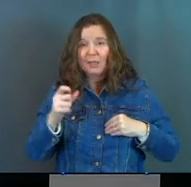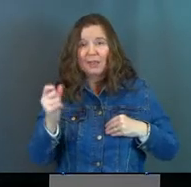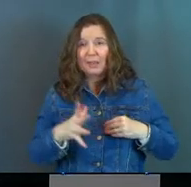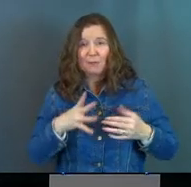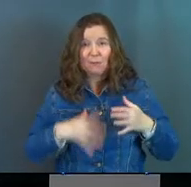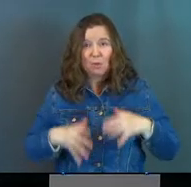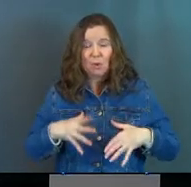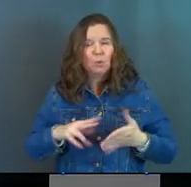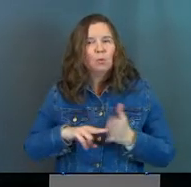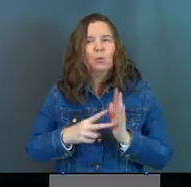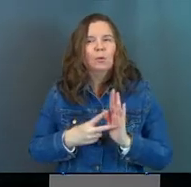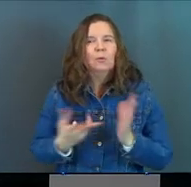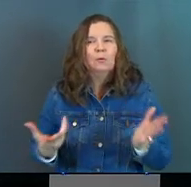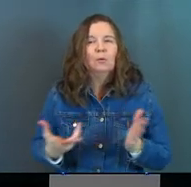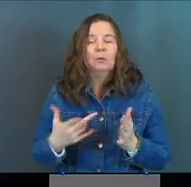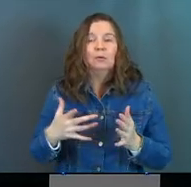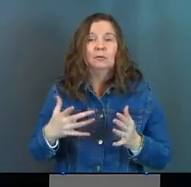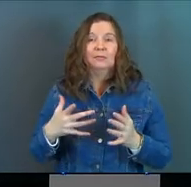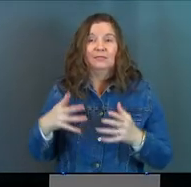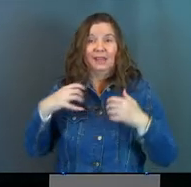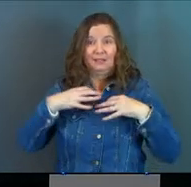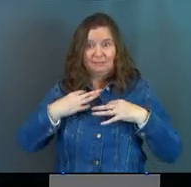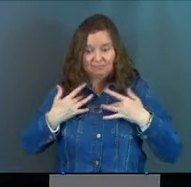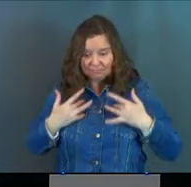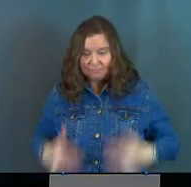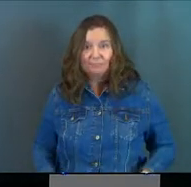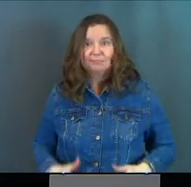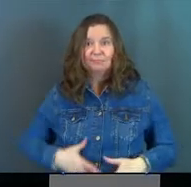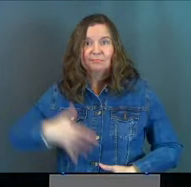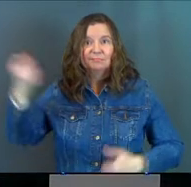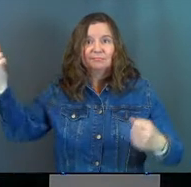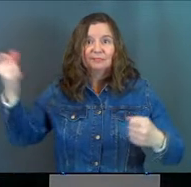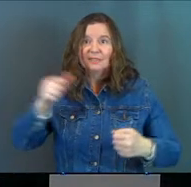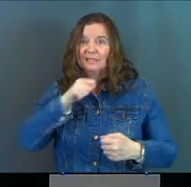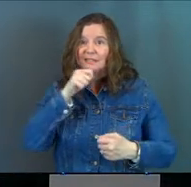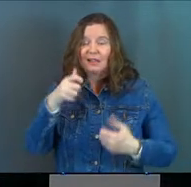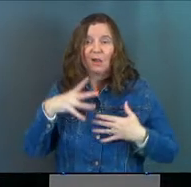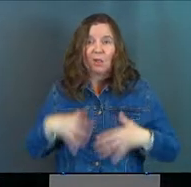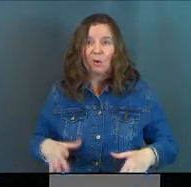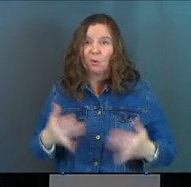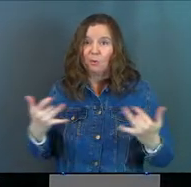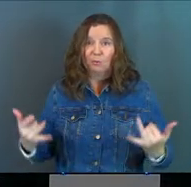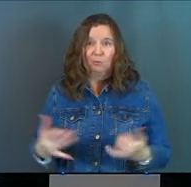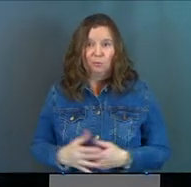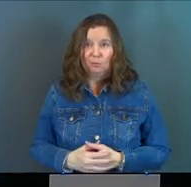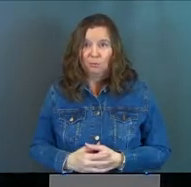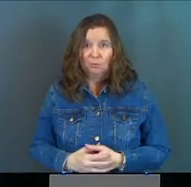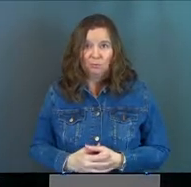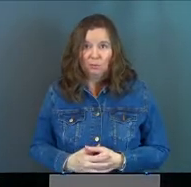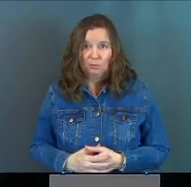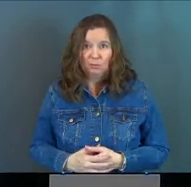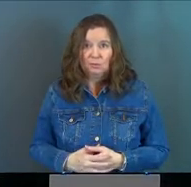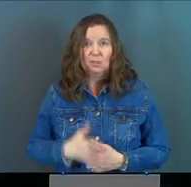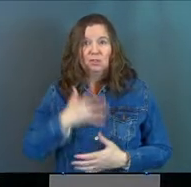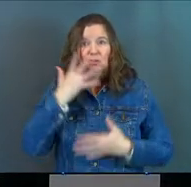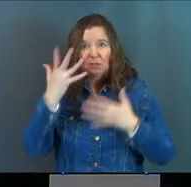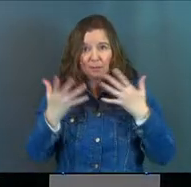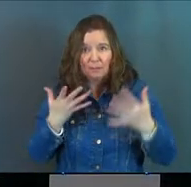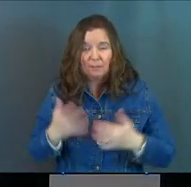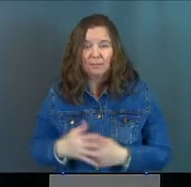for his clothes. What does that imply? They've taken his clothes. He is not clothed. At this point,